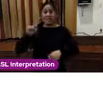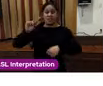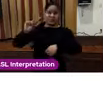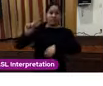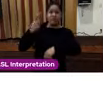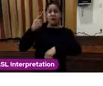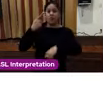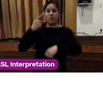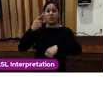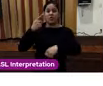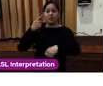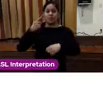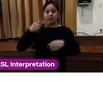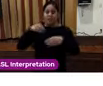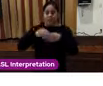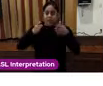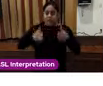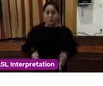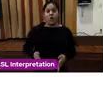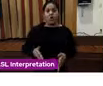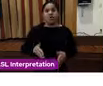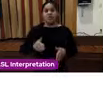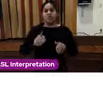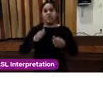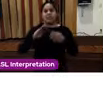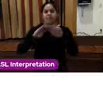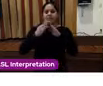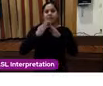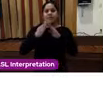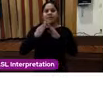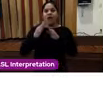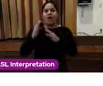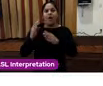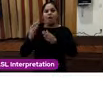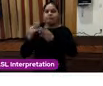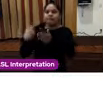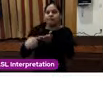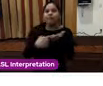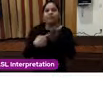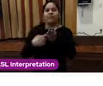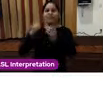first in-person town hall in 2 years.